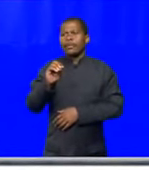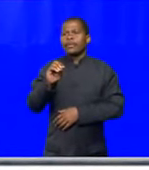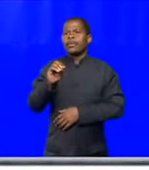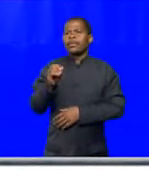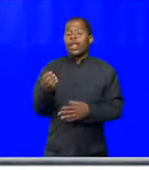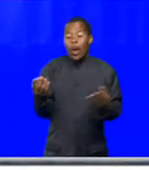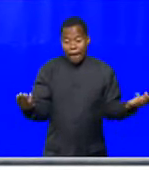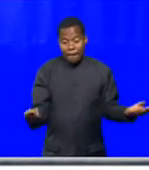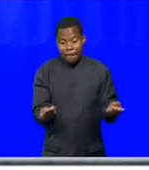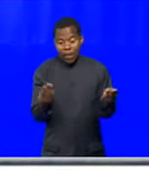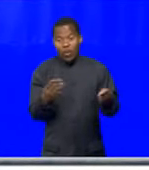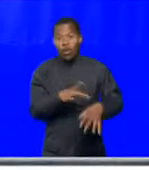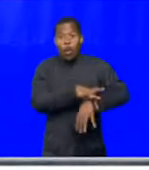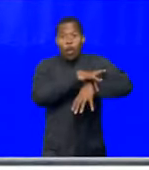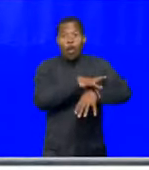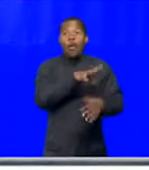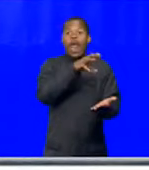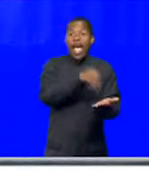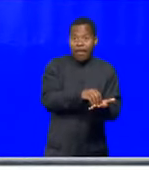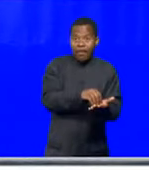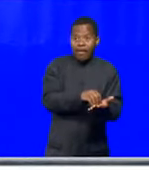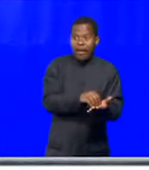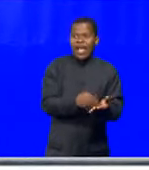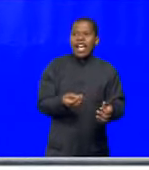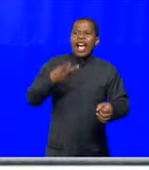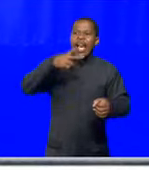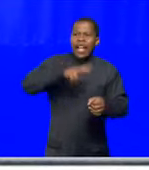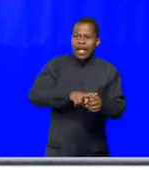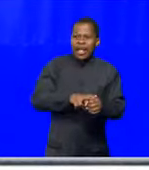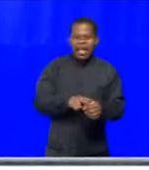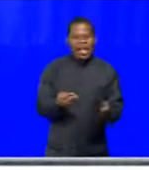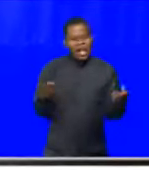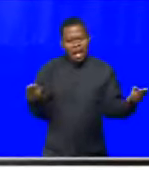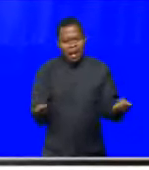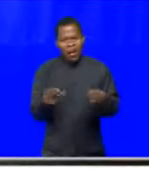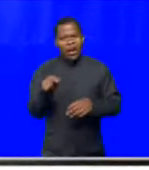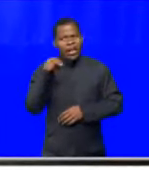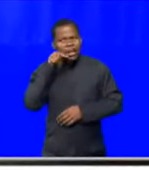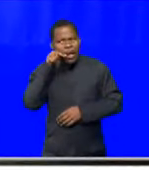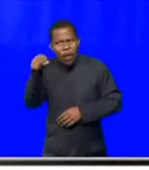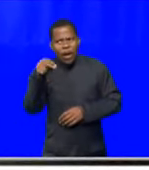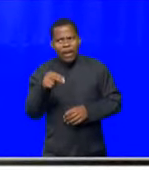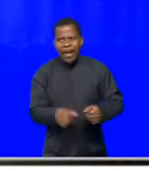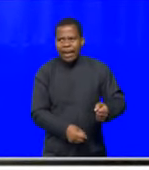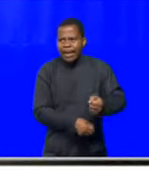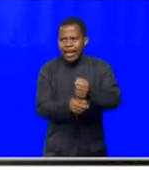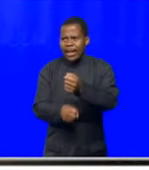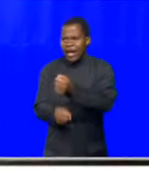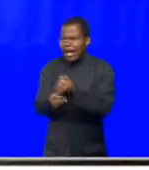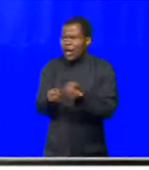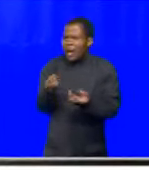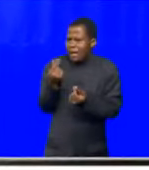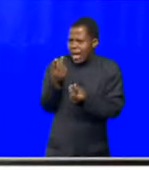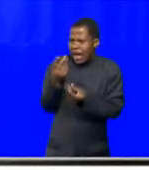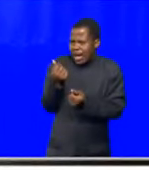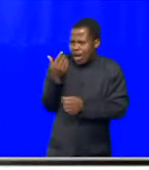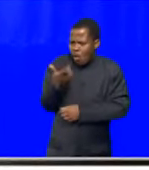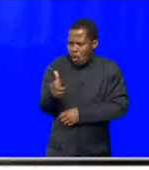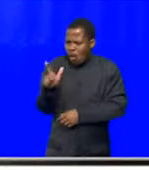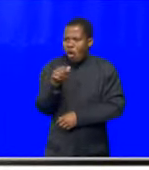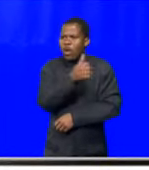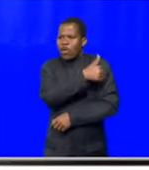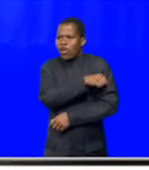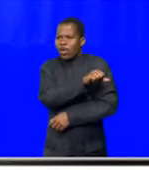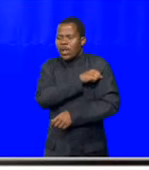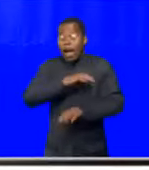of Eswatini. Most of these people are in need of support and assistance financially as they go through their